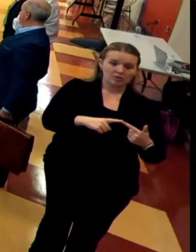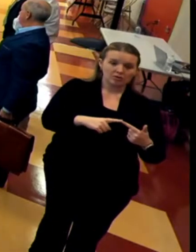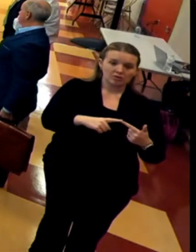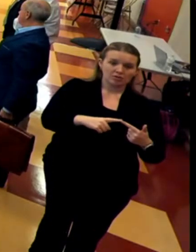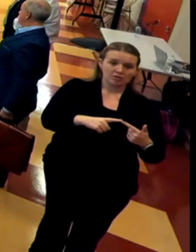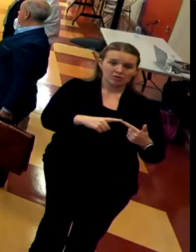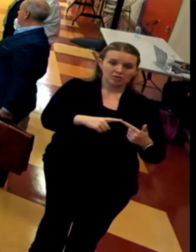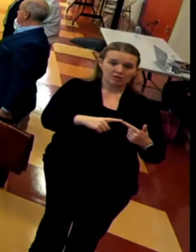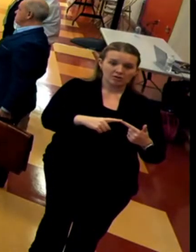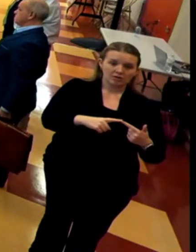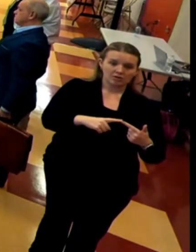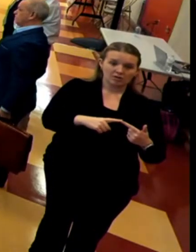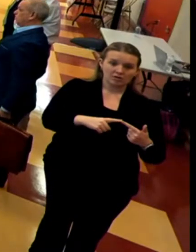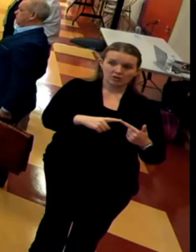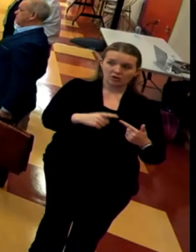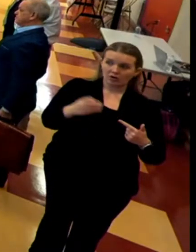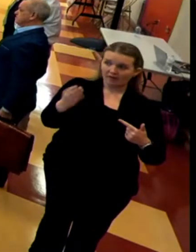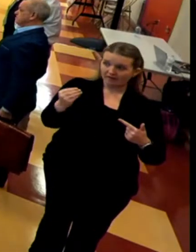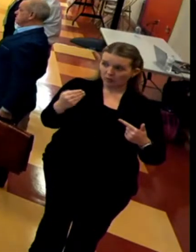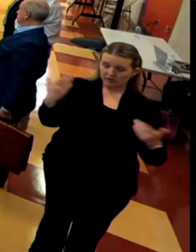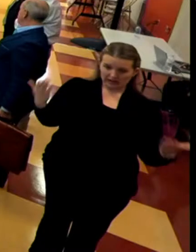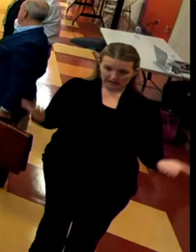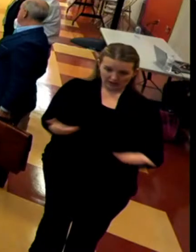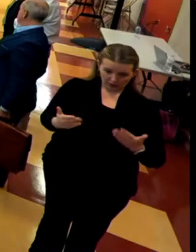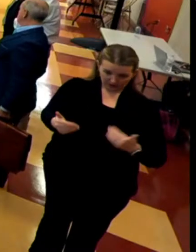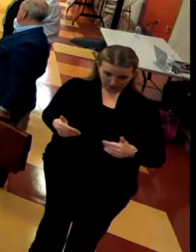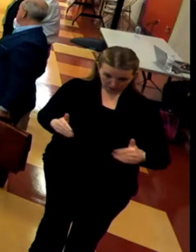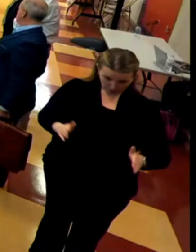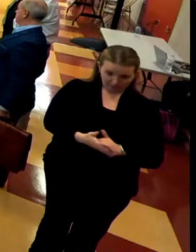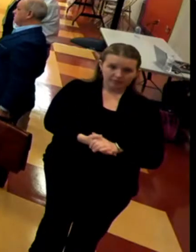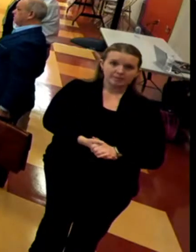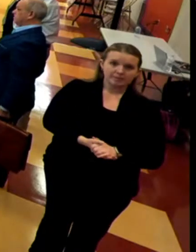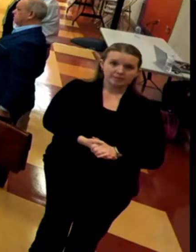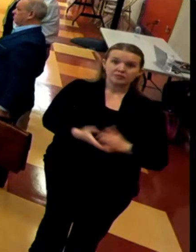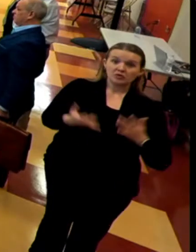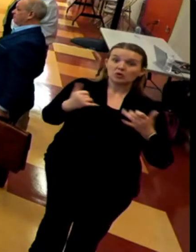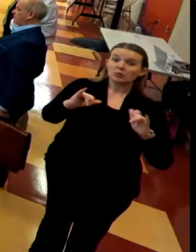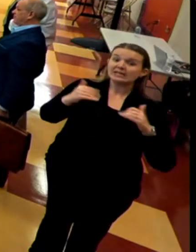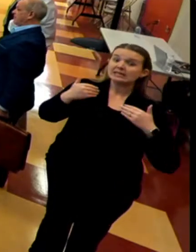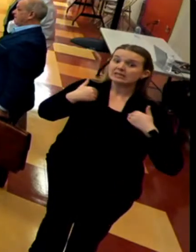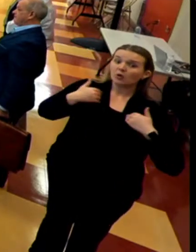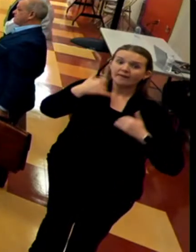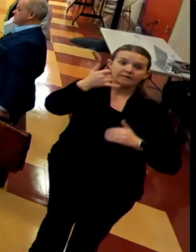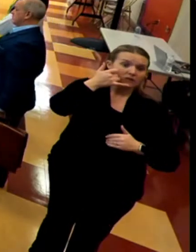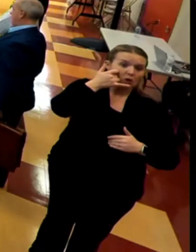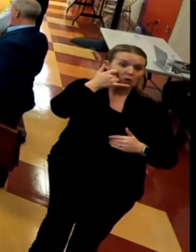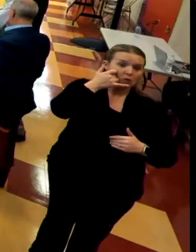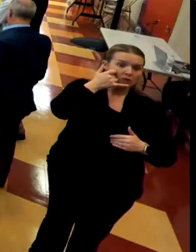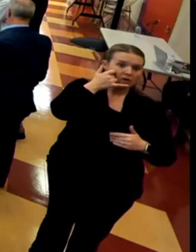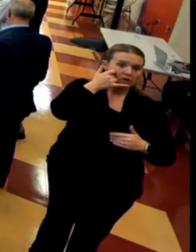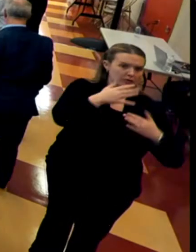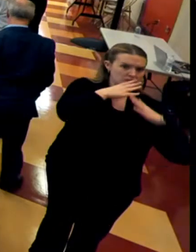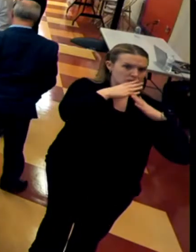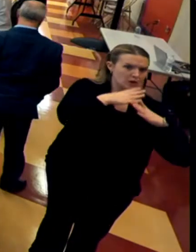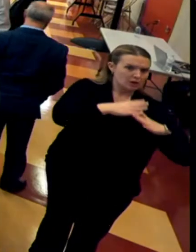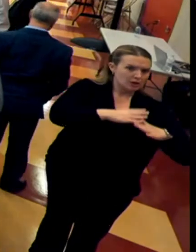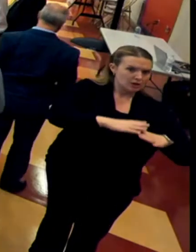13, 14, 14 with just those in the room. Do we still have those on the line? It got eerily quiet.